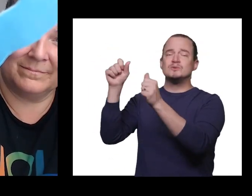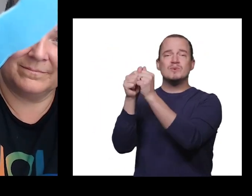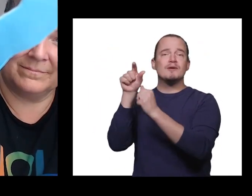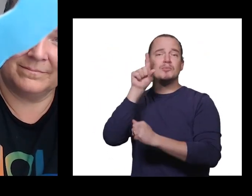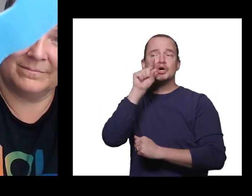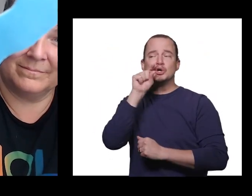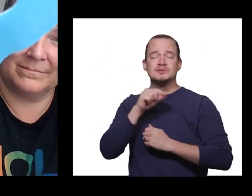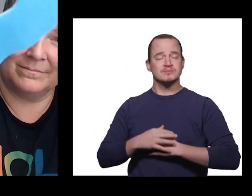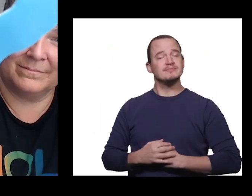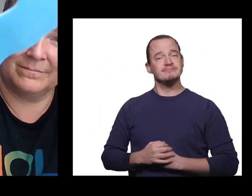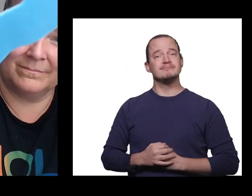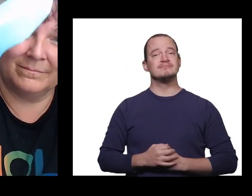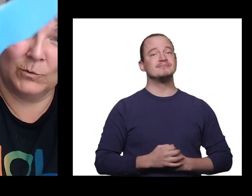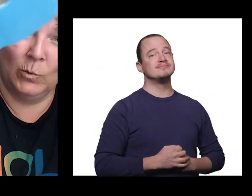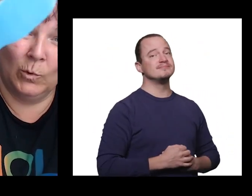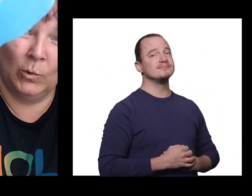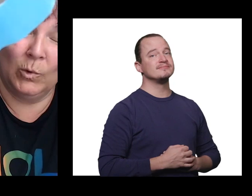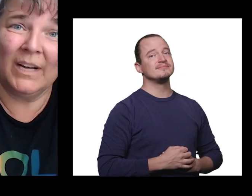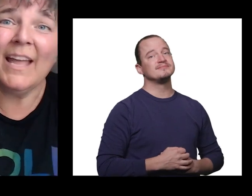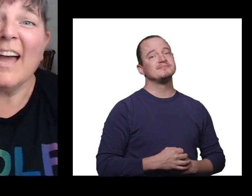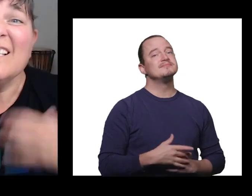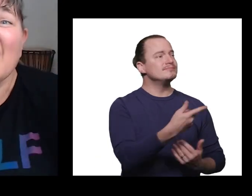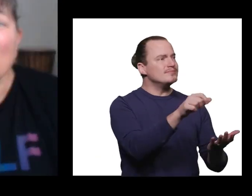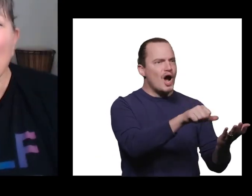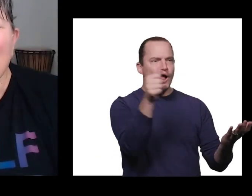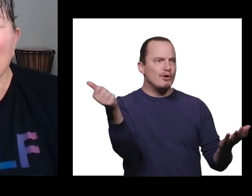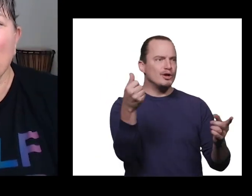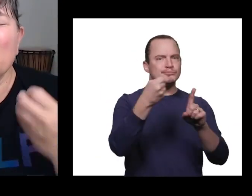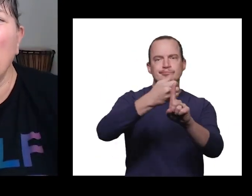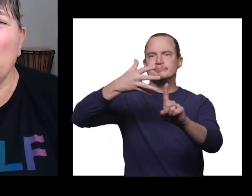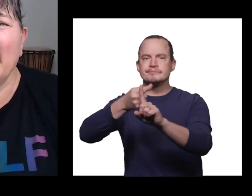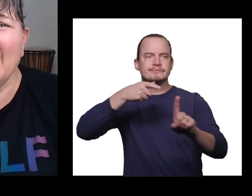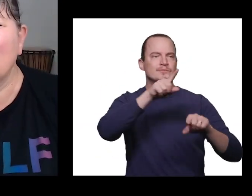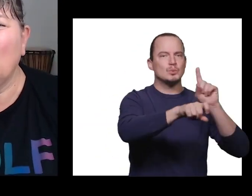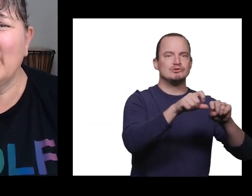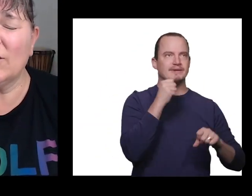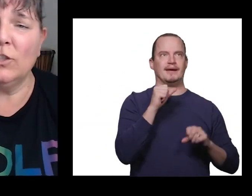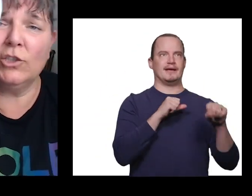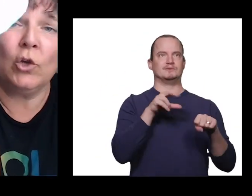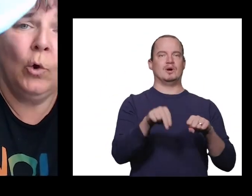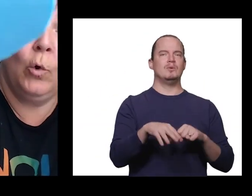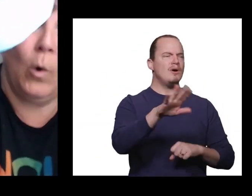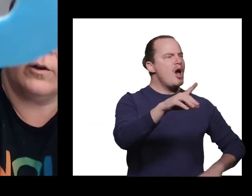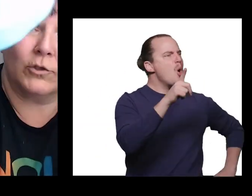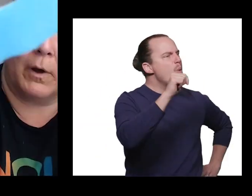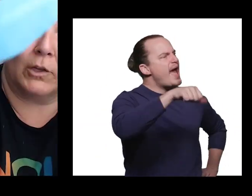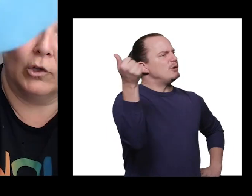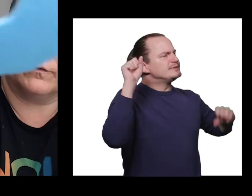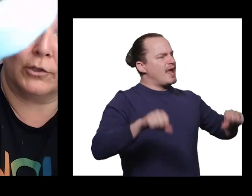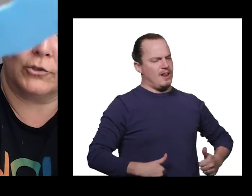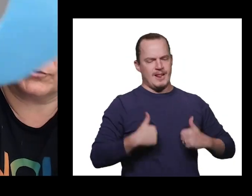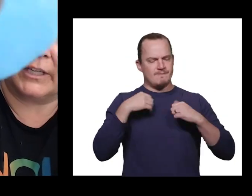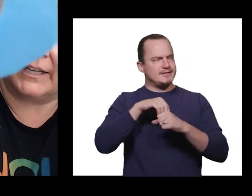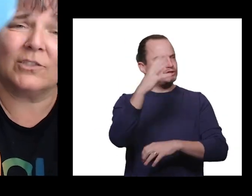nest in the tree with him. Ooh. And another way for those open-ended questions, who else might